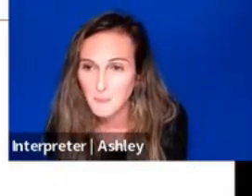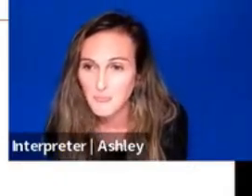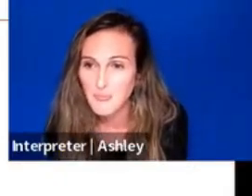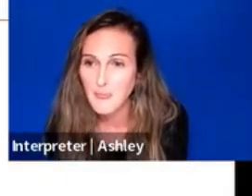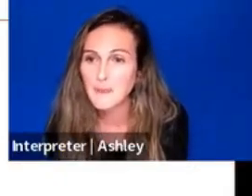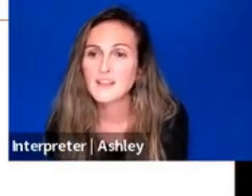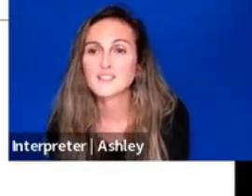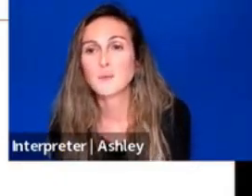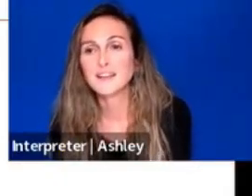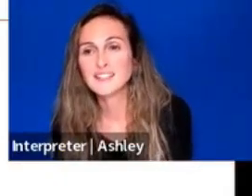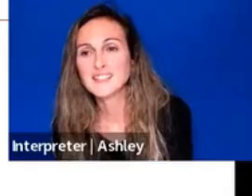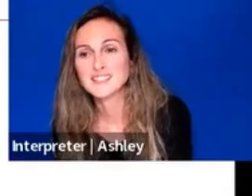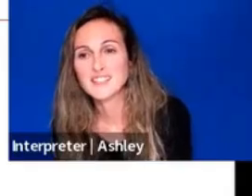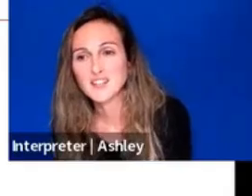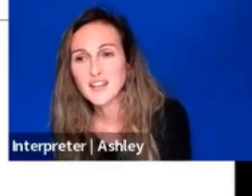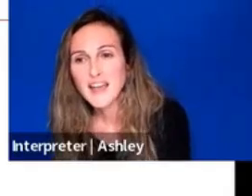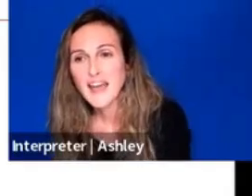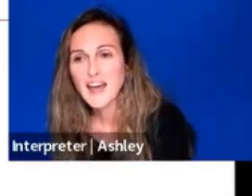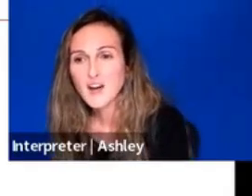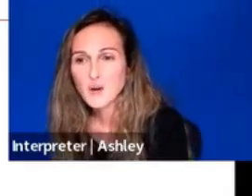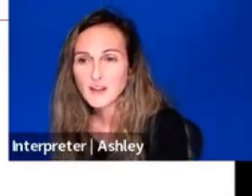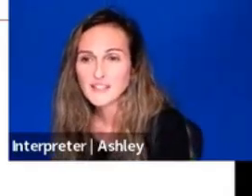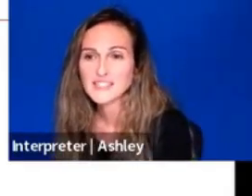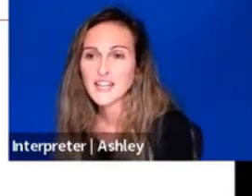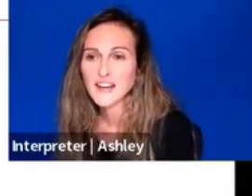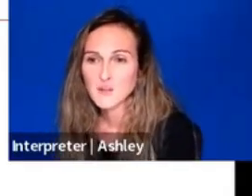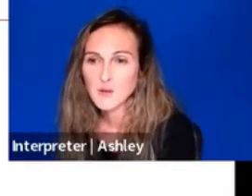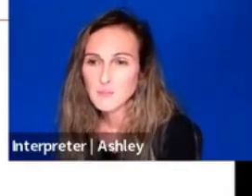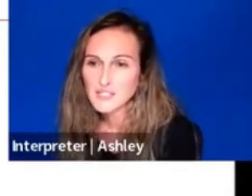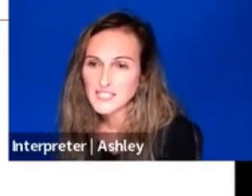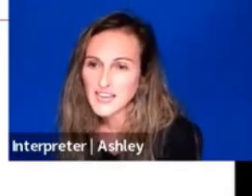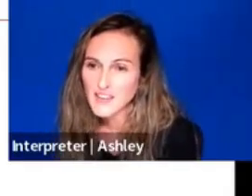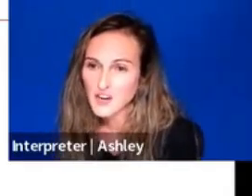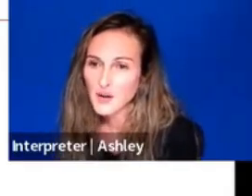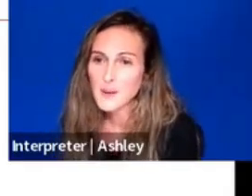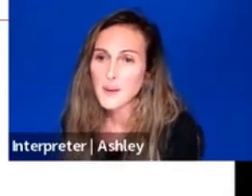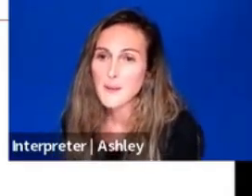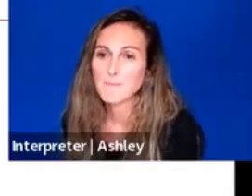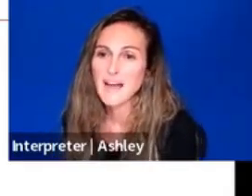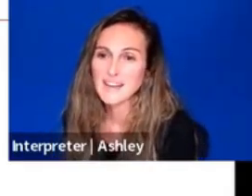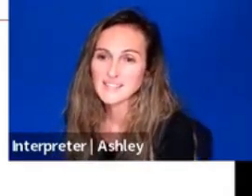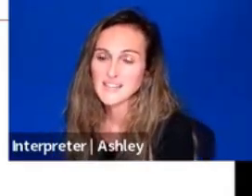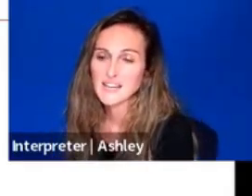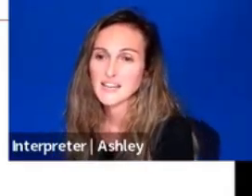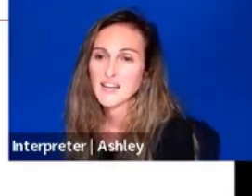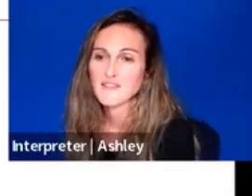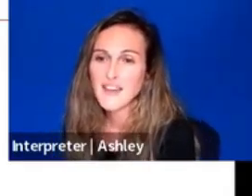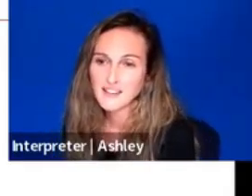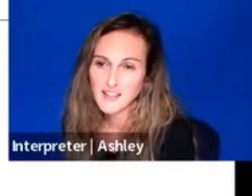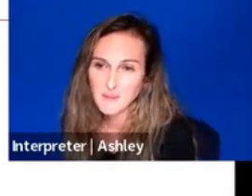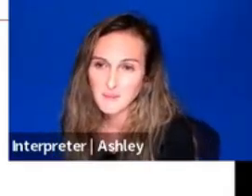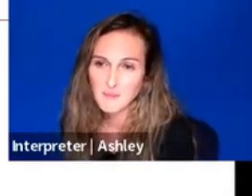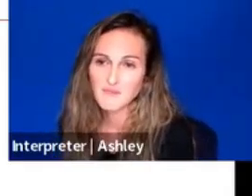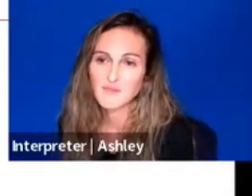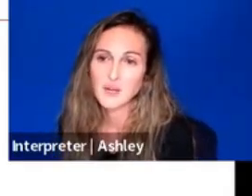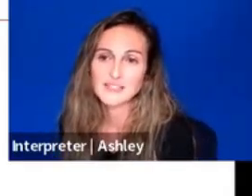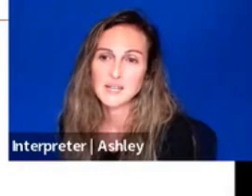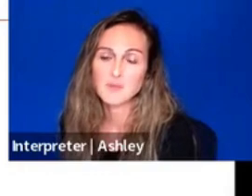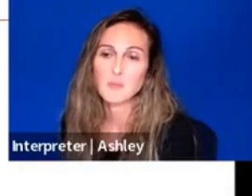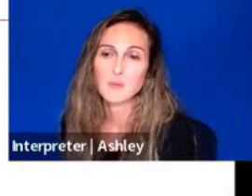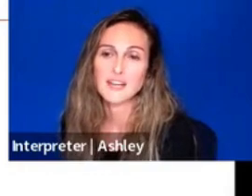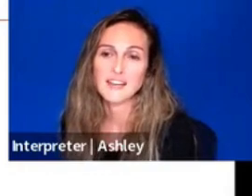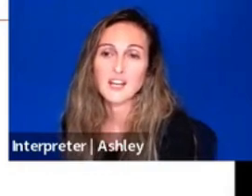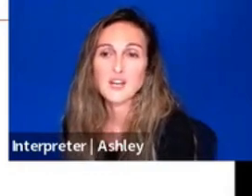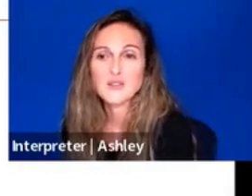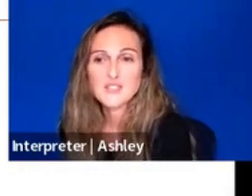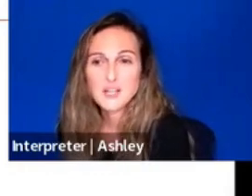implant. So we need to consider how the designs that we put together might affect them. For